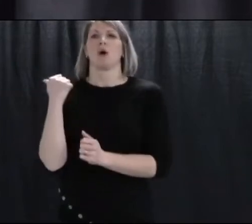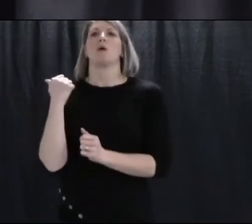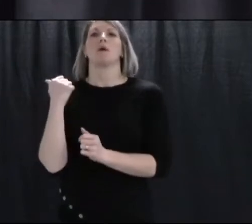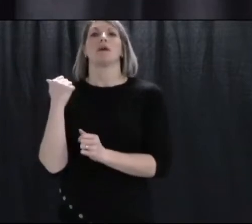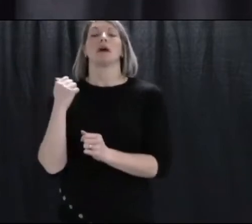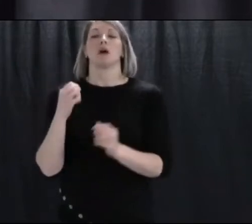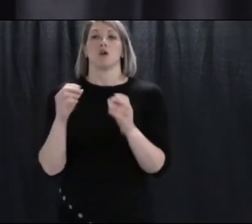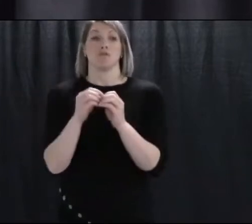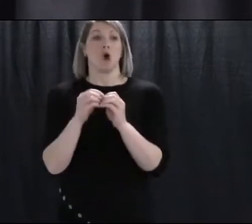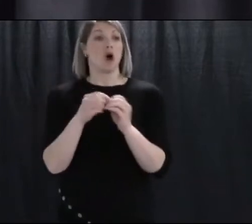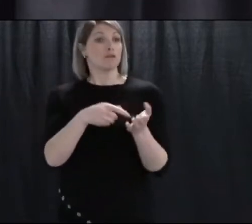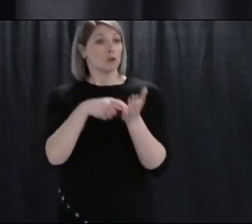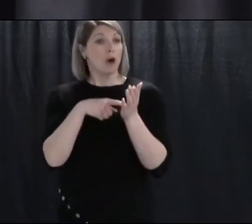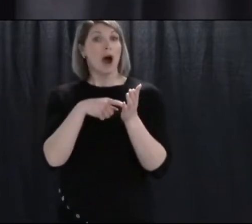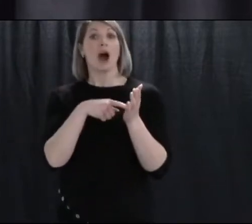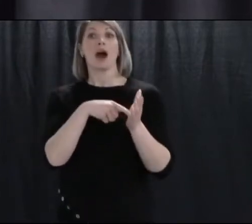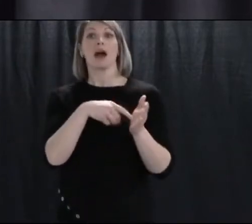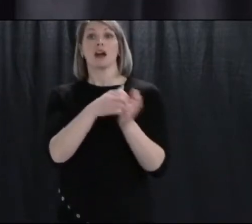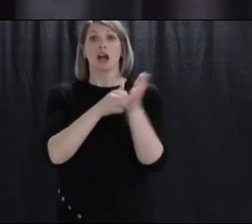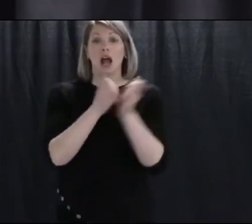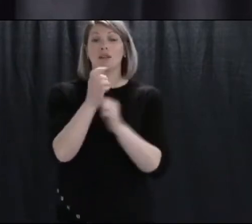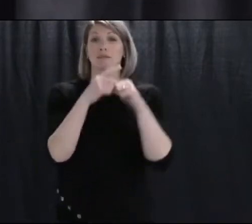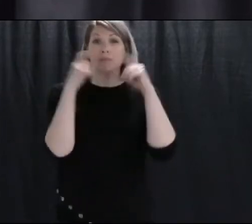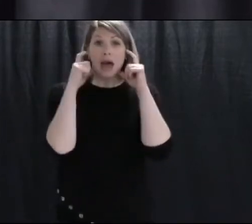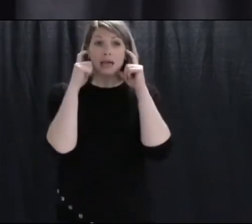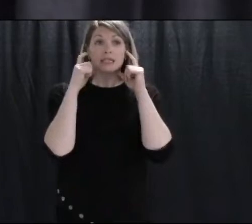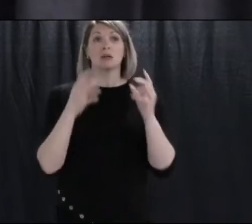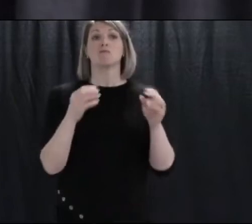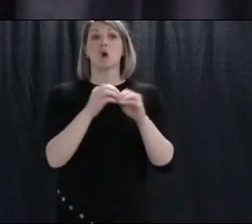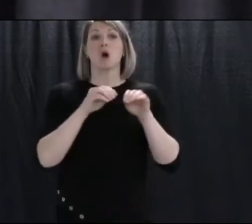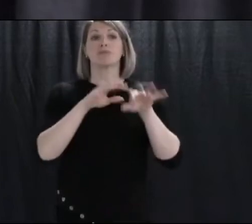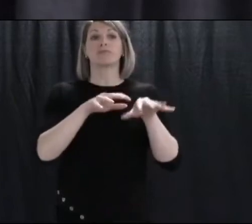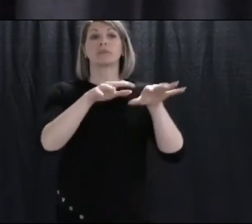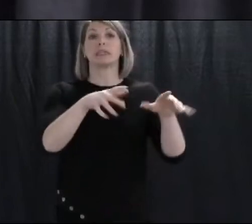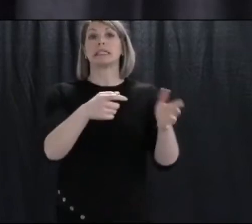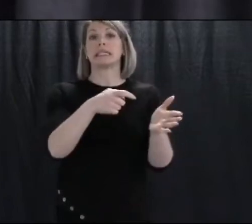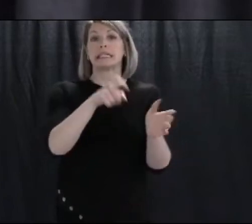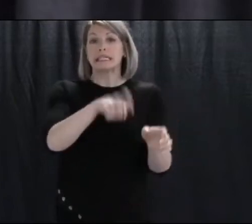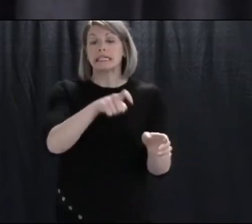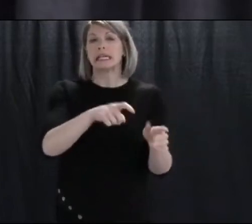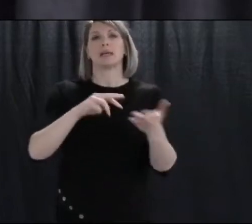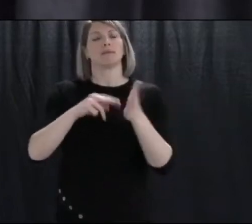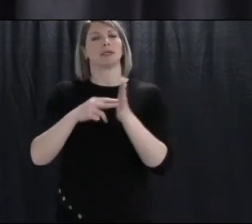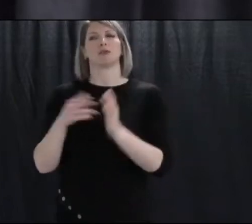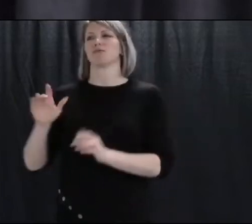on the PPE will ease a little bit, and there'll be a better match between supply and demand.